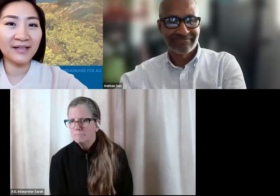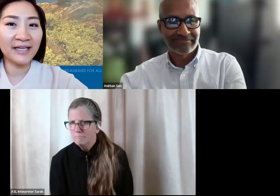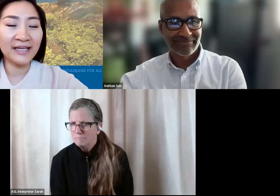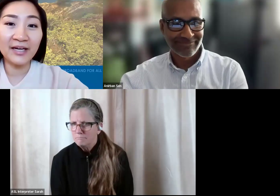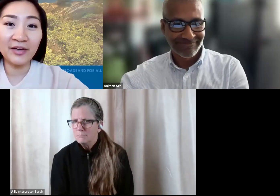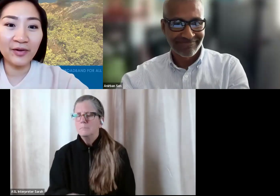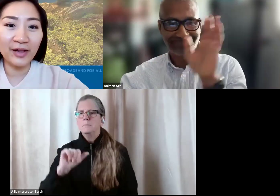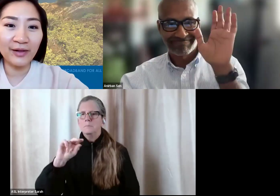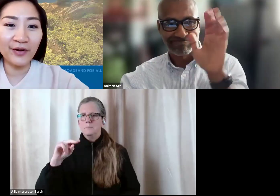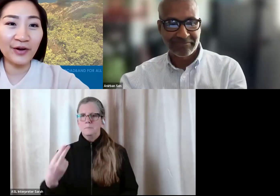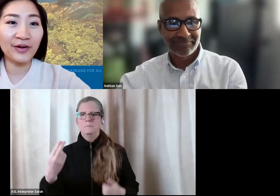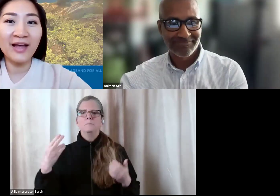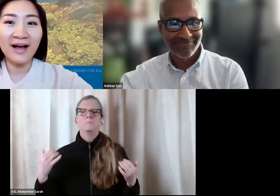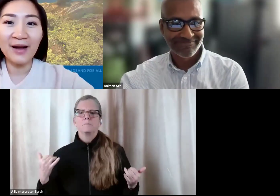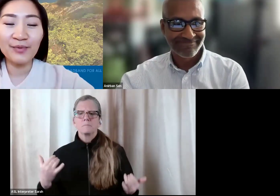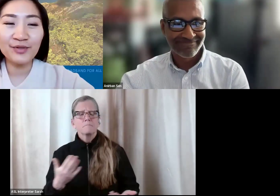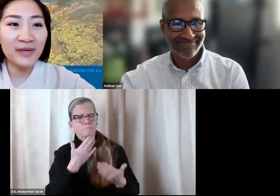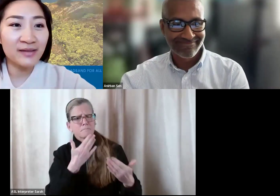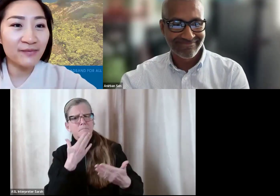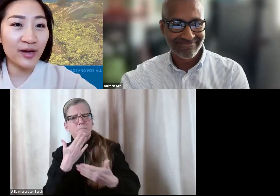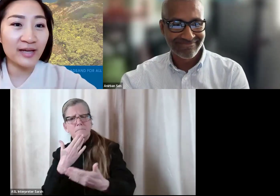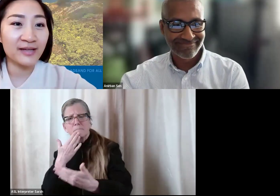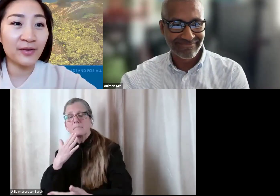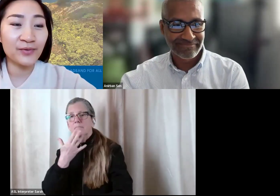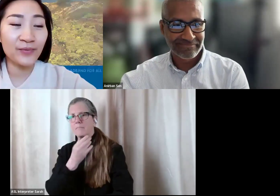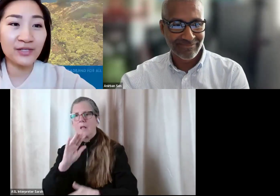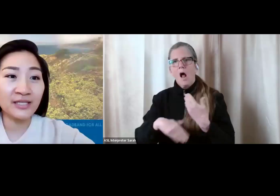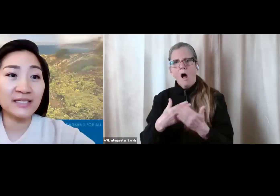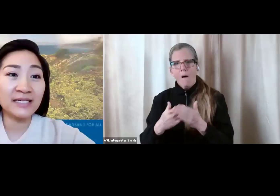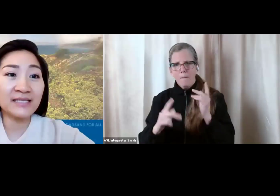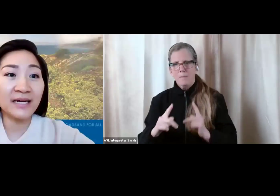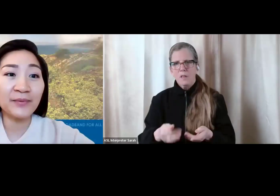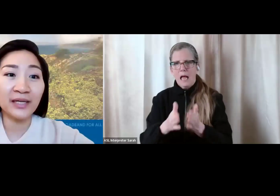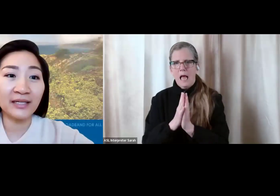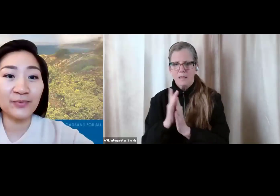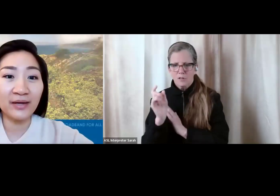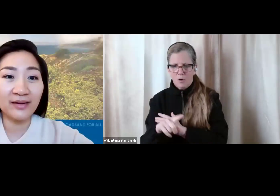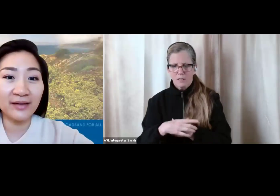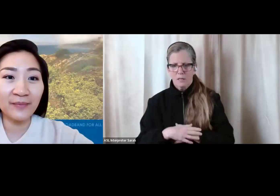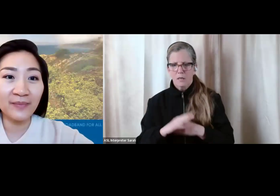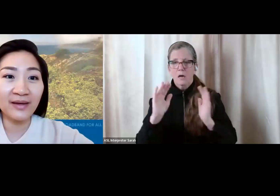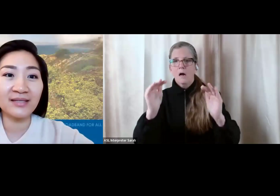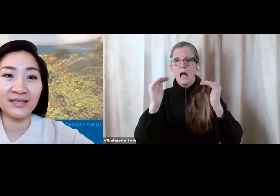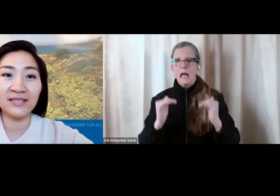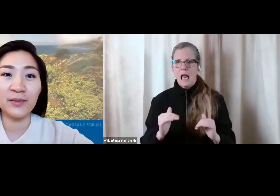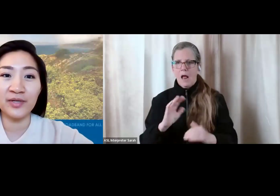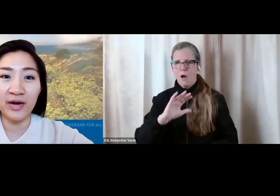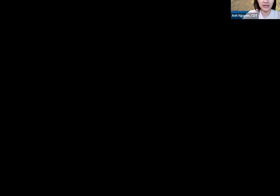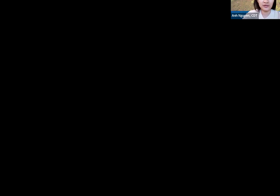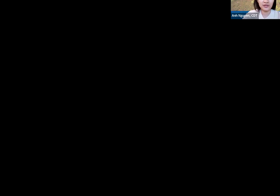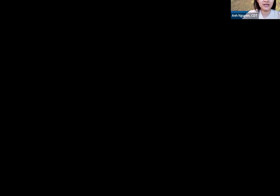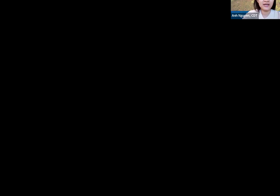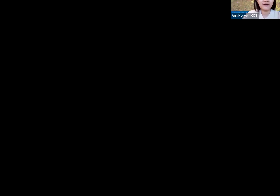thanks, Ani, and all of our participants for asking those questions. Next, I would like to welcome Assistant